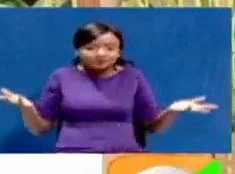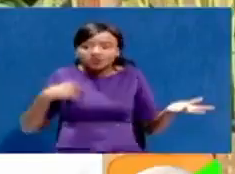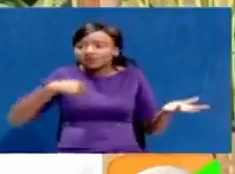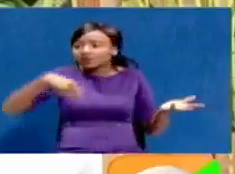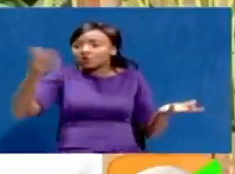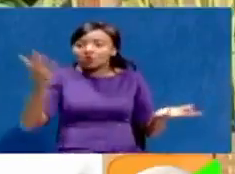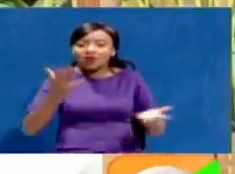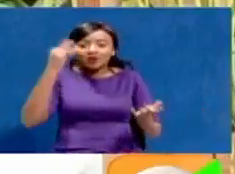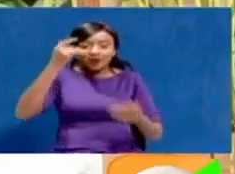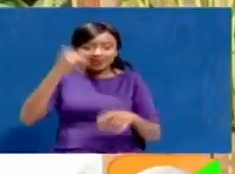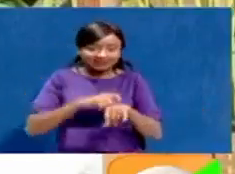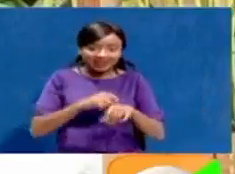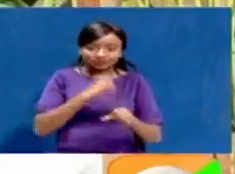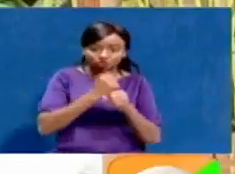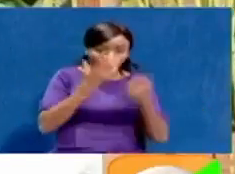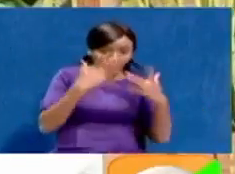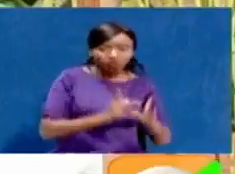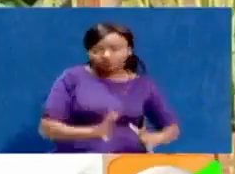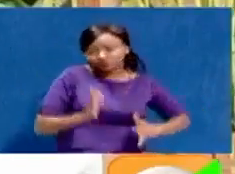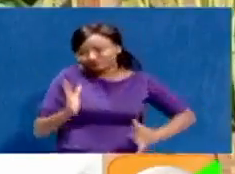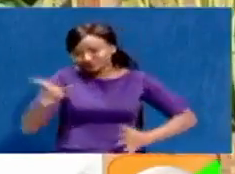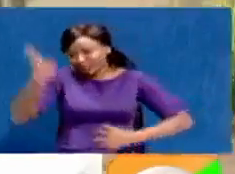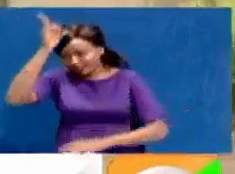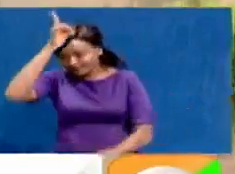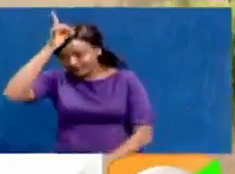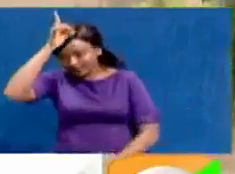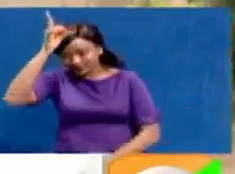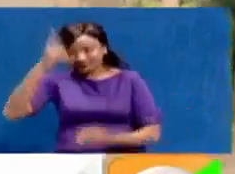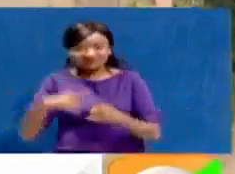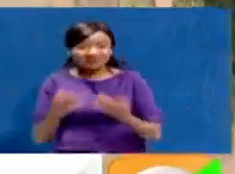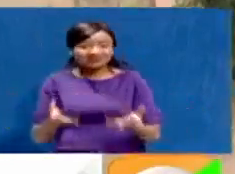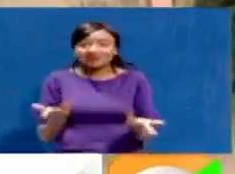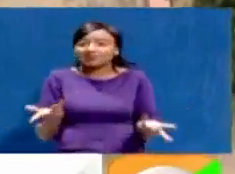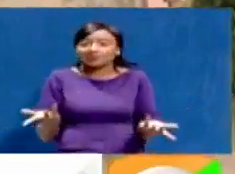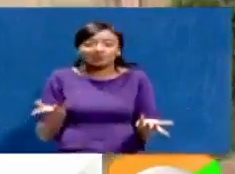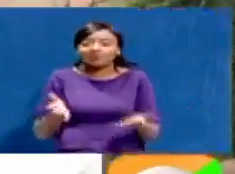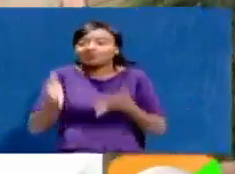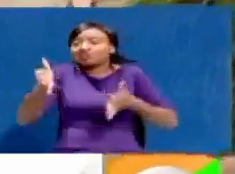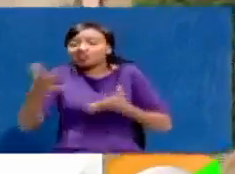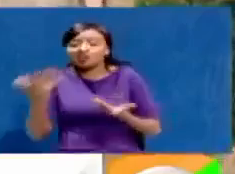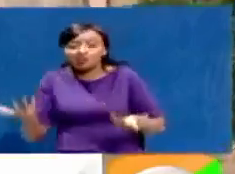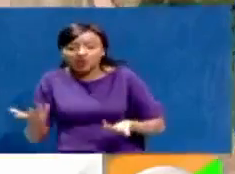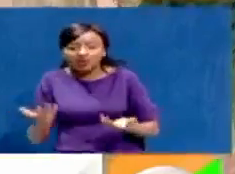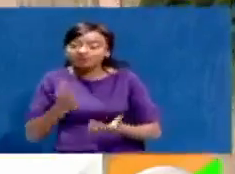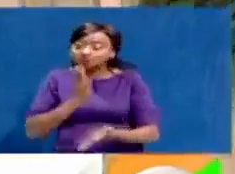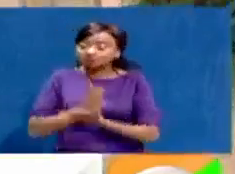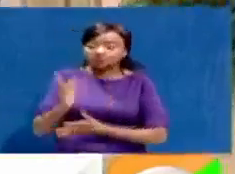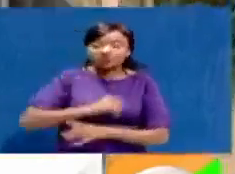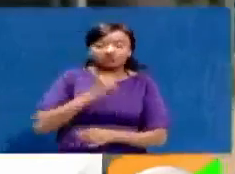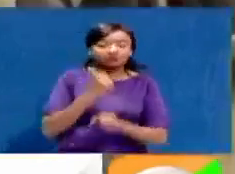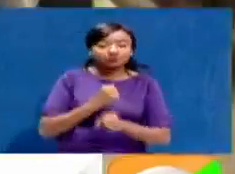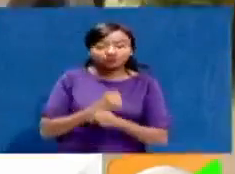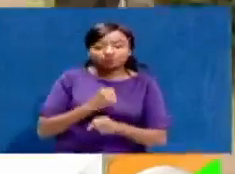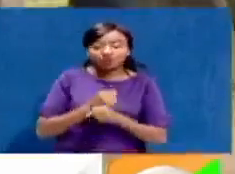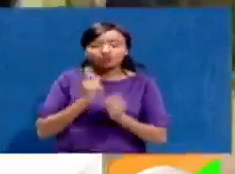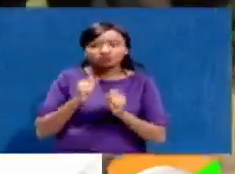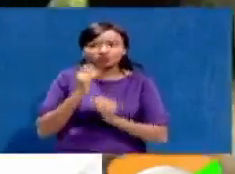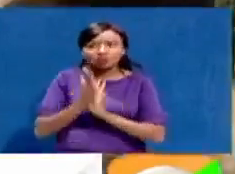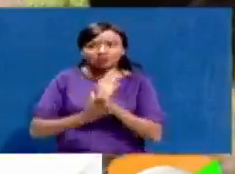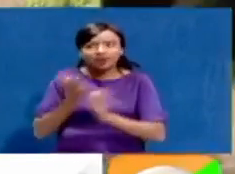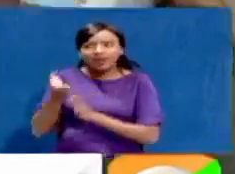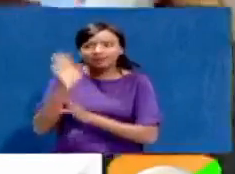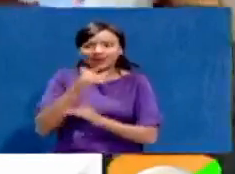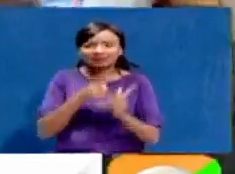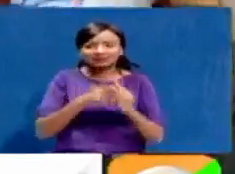kwenda nyumbani, sababu tunajiunga kazi kikatika, wapi unakimbilianga ni nyumbani. Even though John was still a casual laborer, he was due to resume in March this